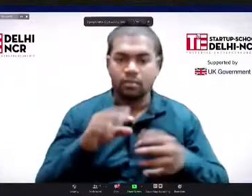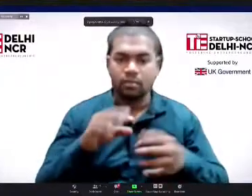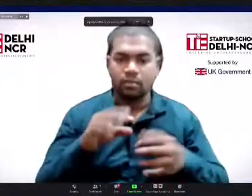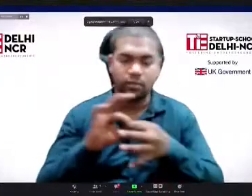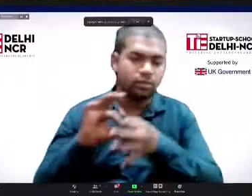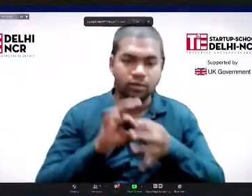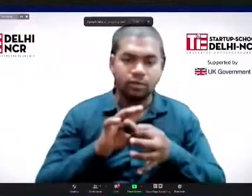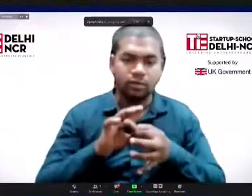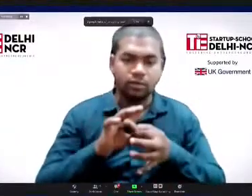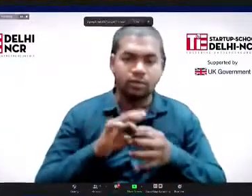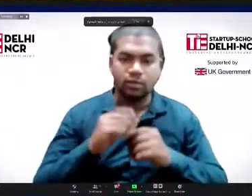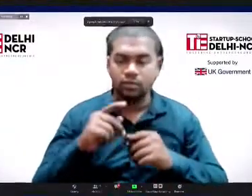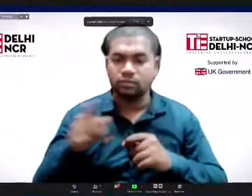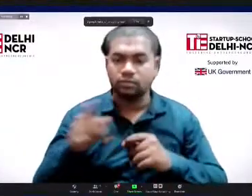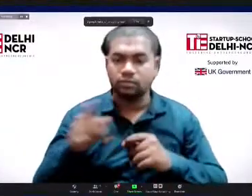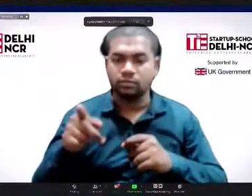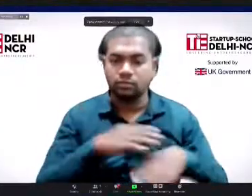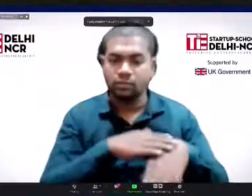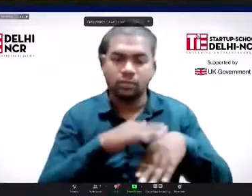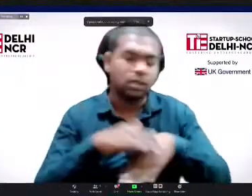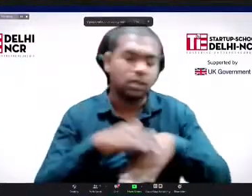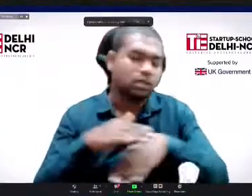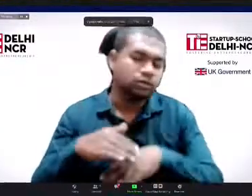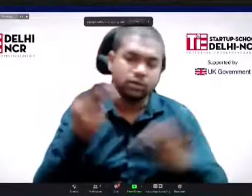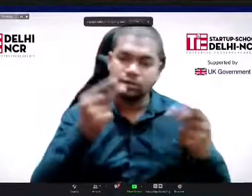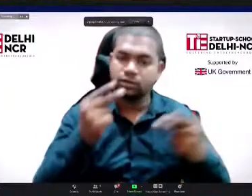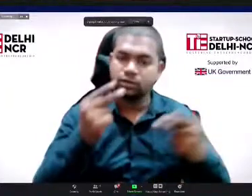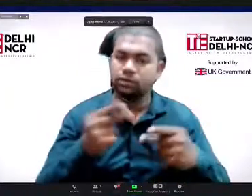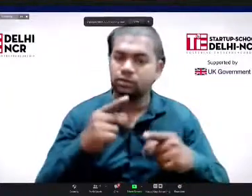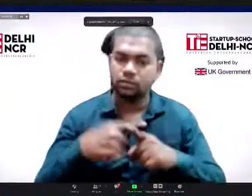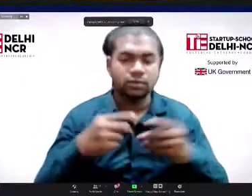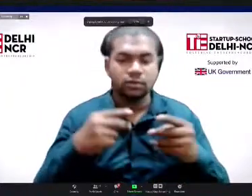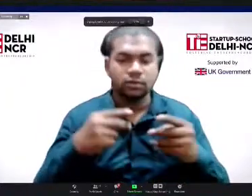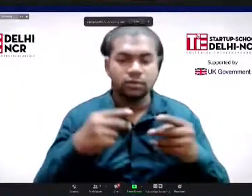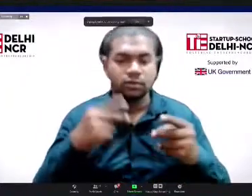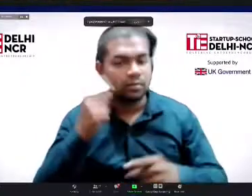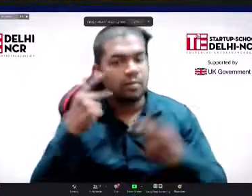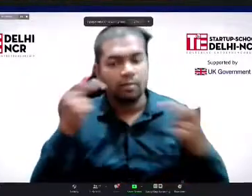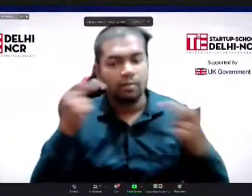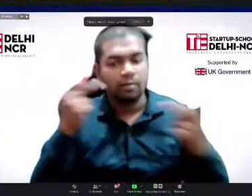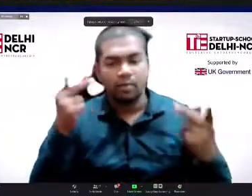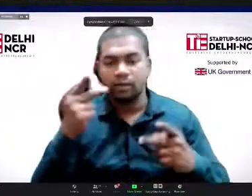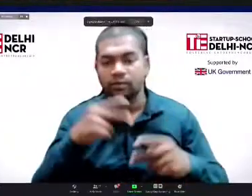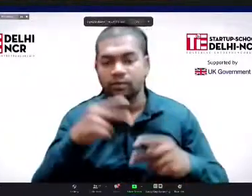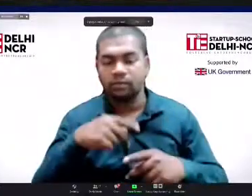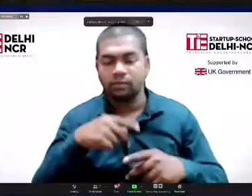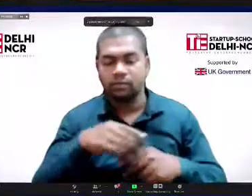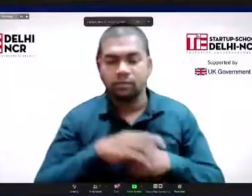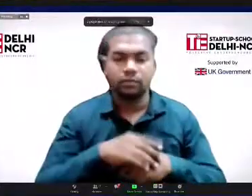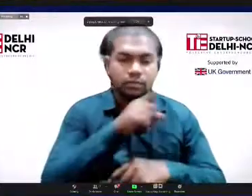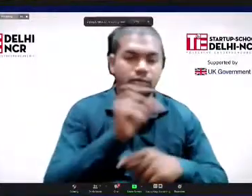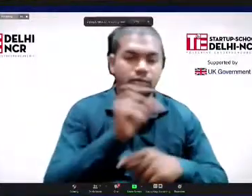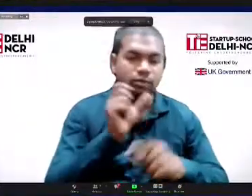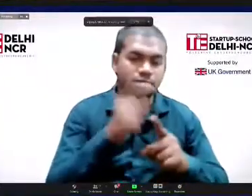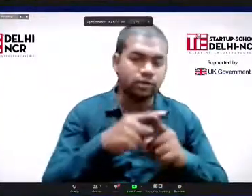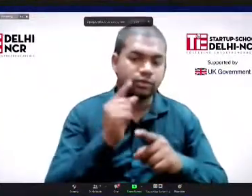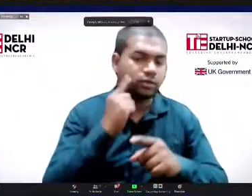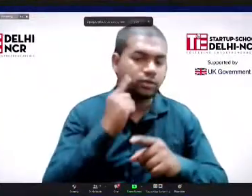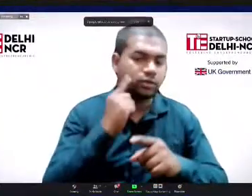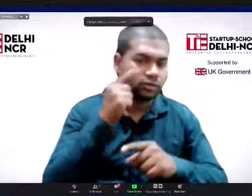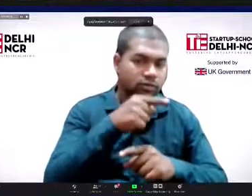between brand design and experience design. Yeah. And I have been busy for the last 20 years on UX, UI. And